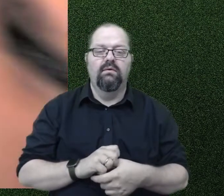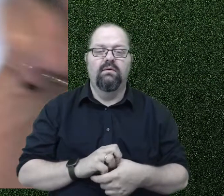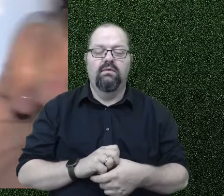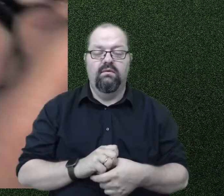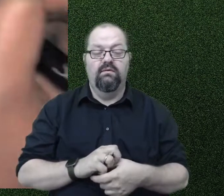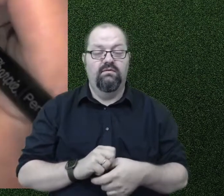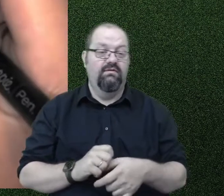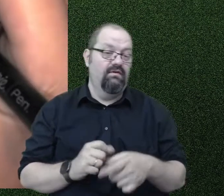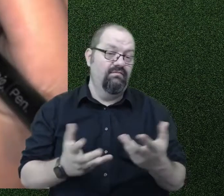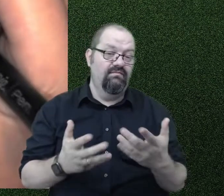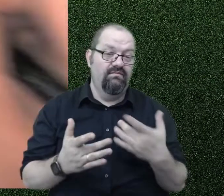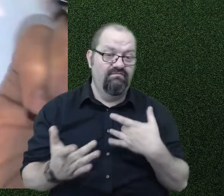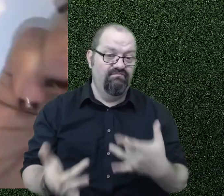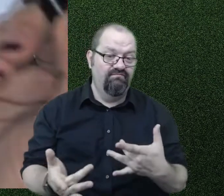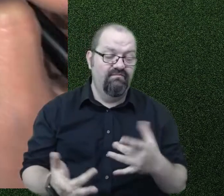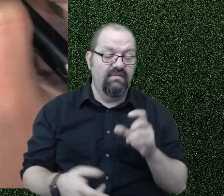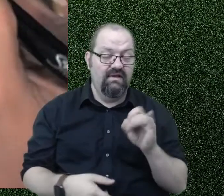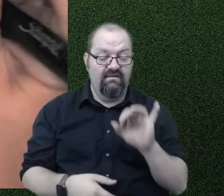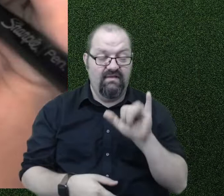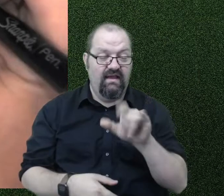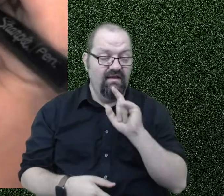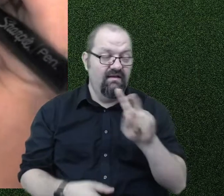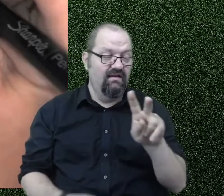if this is the vector